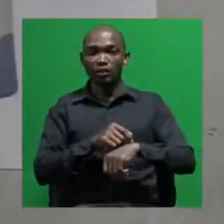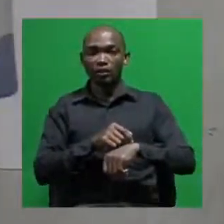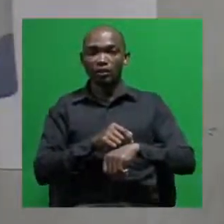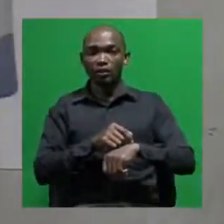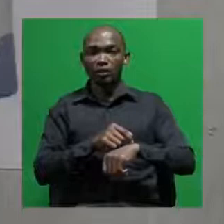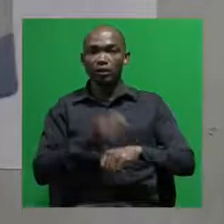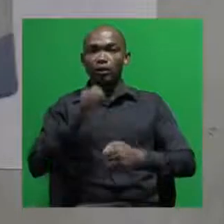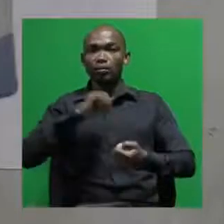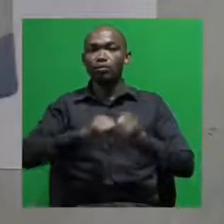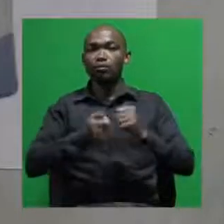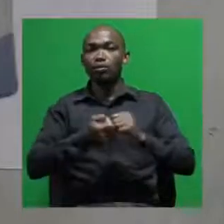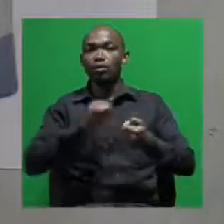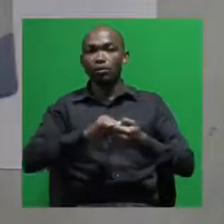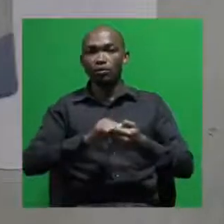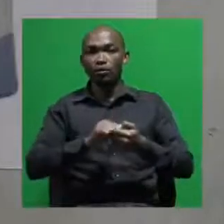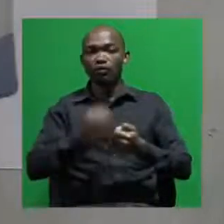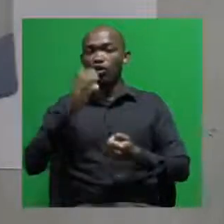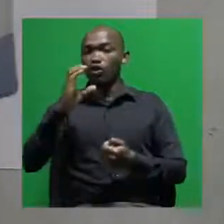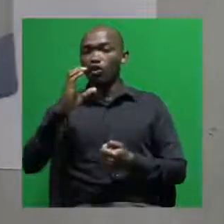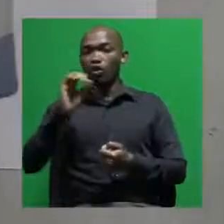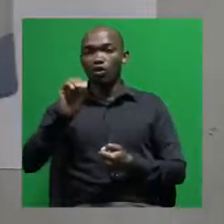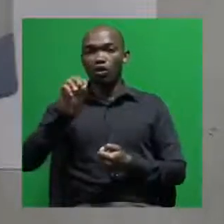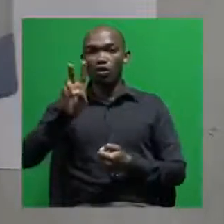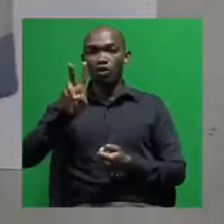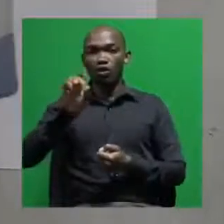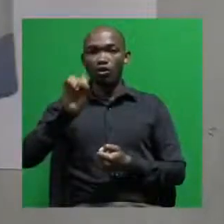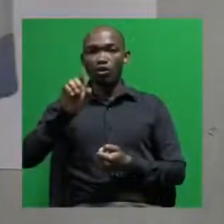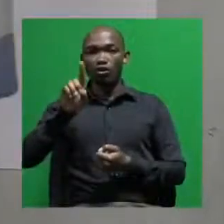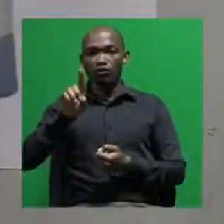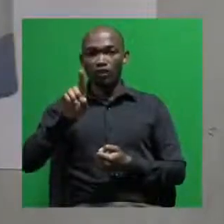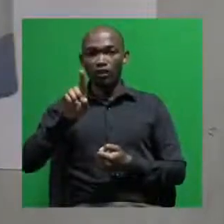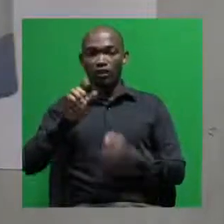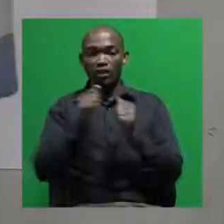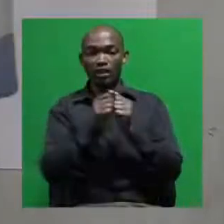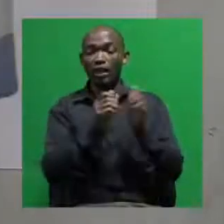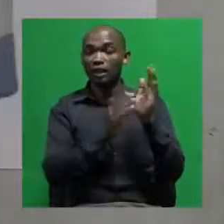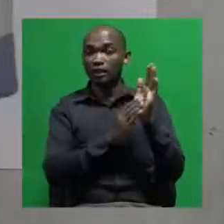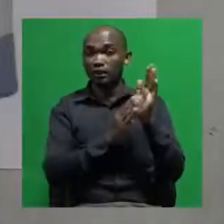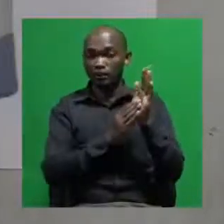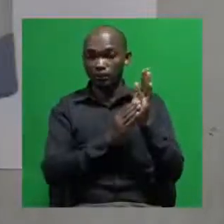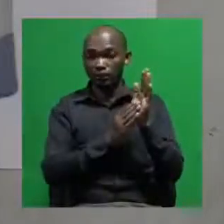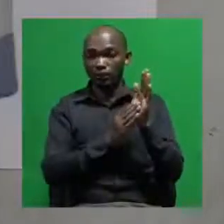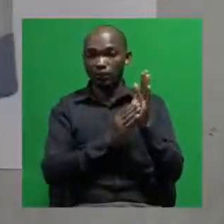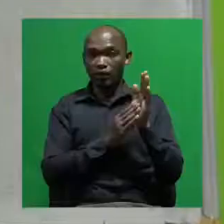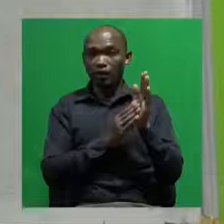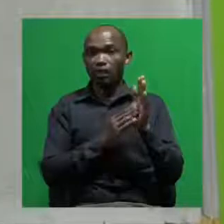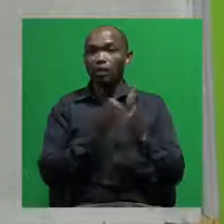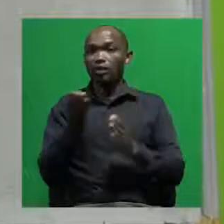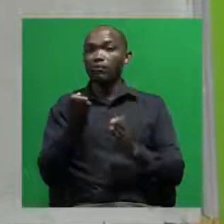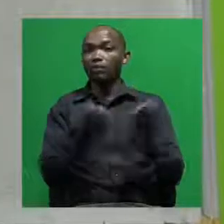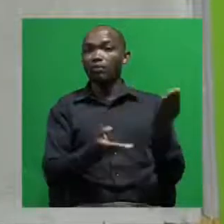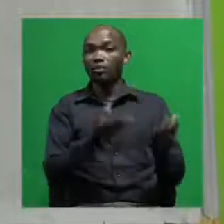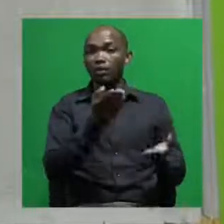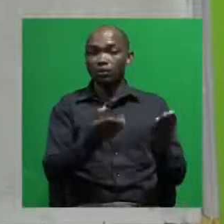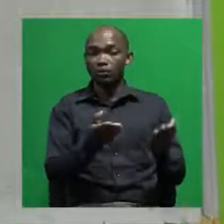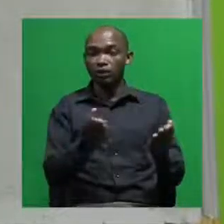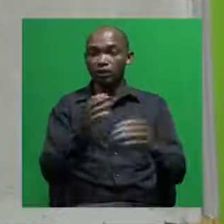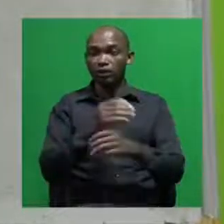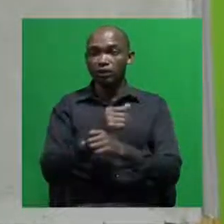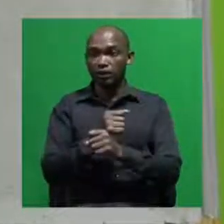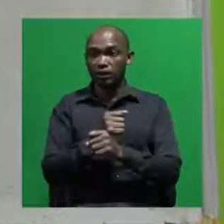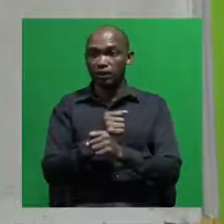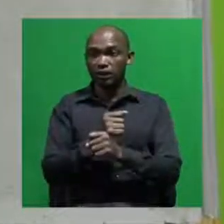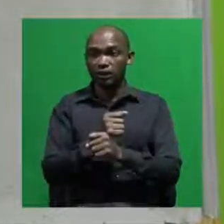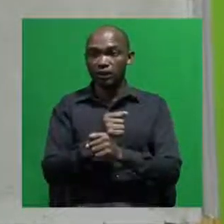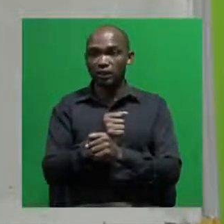problem of the COVID-19. So if the measurement was taken, and